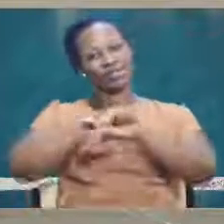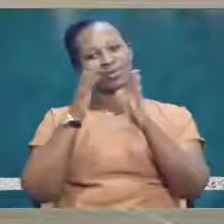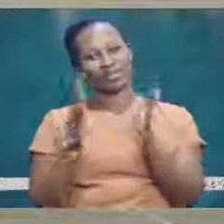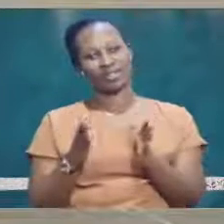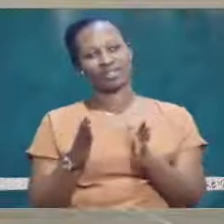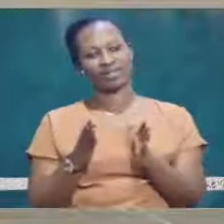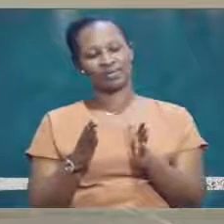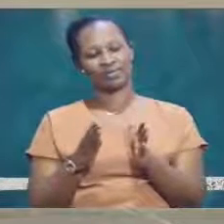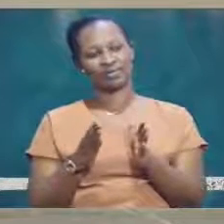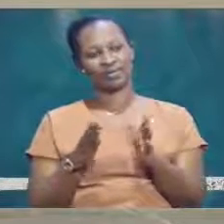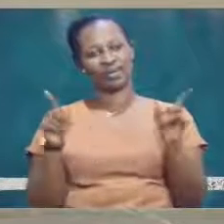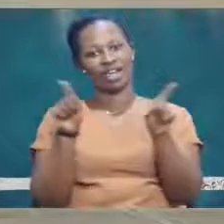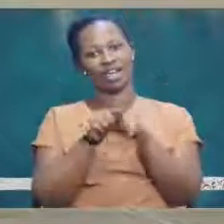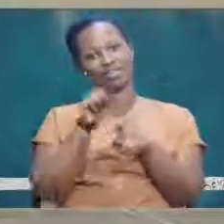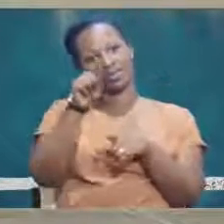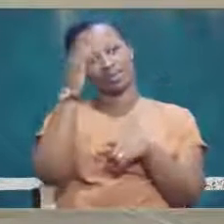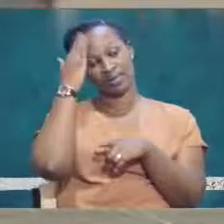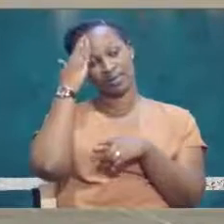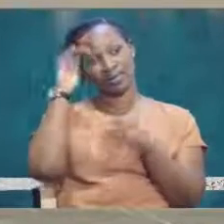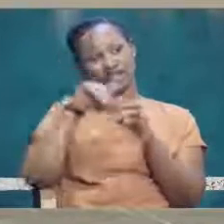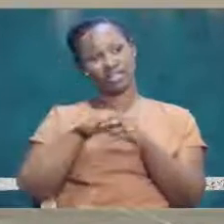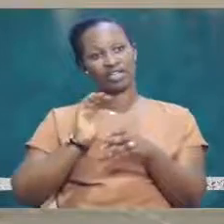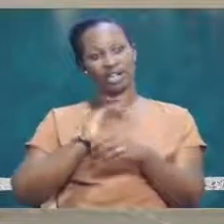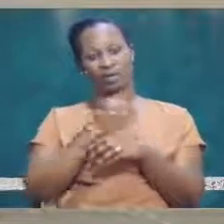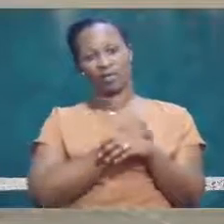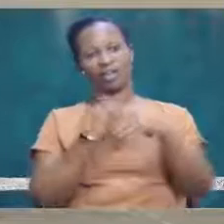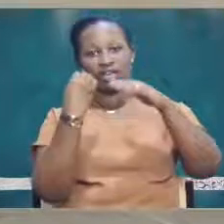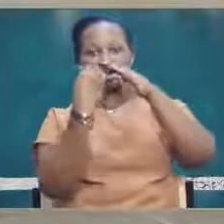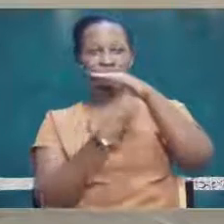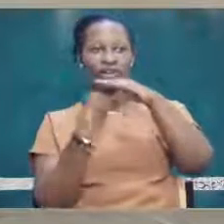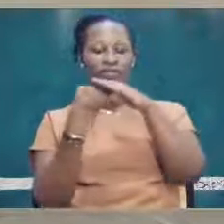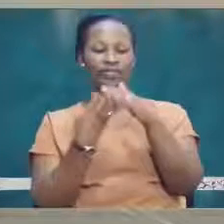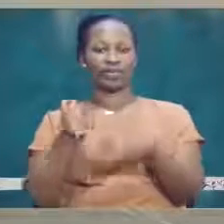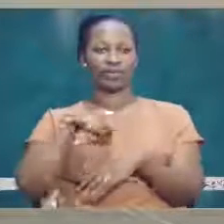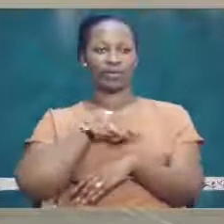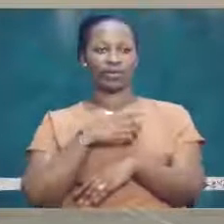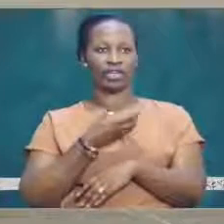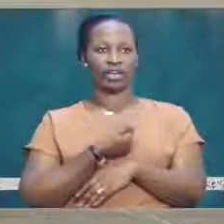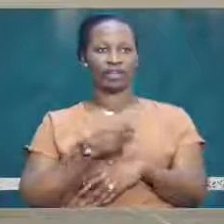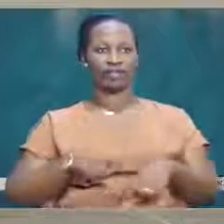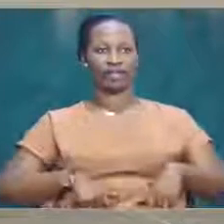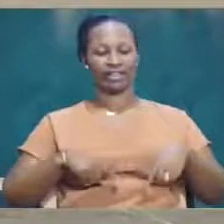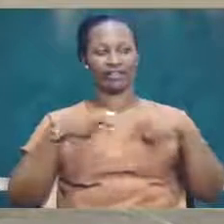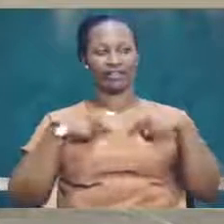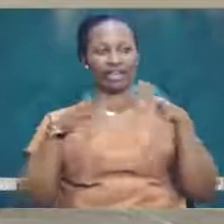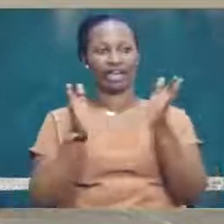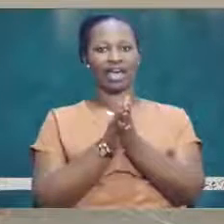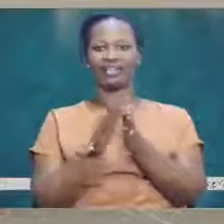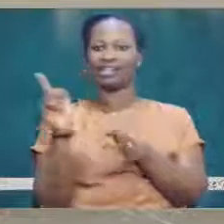Students, as you know, in our environment, we have living